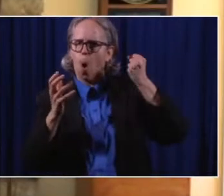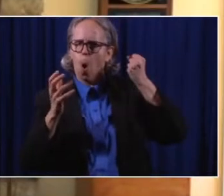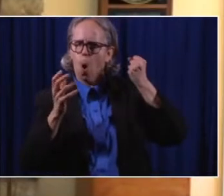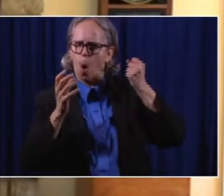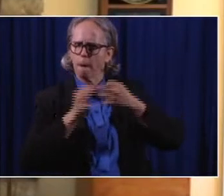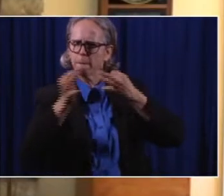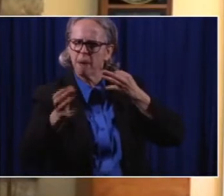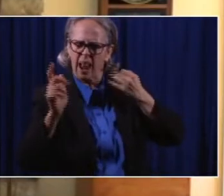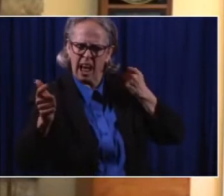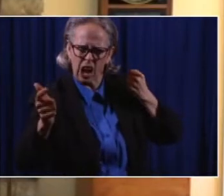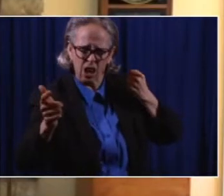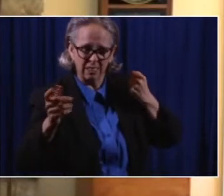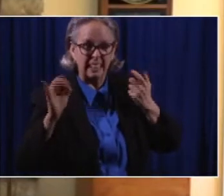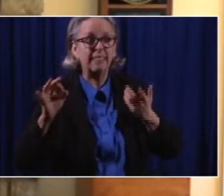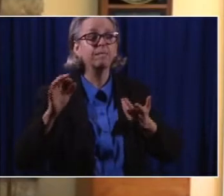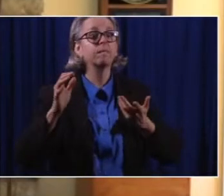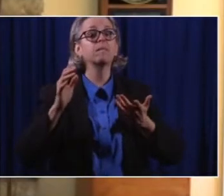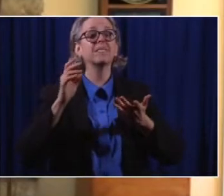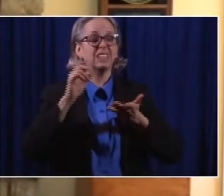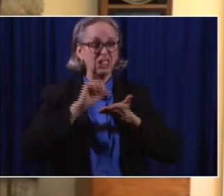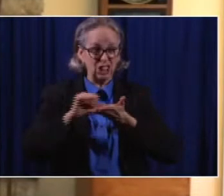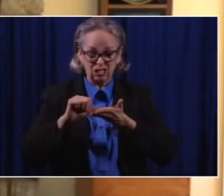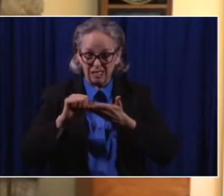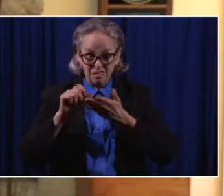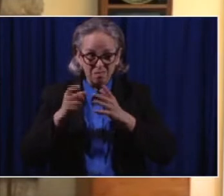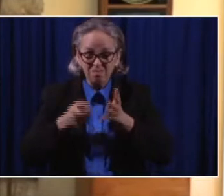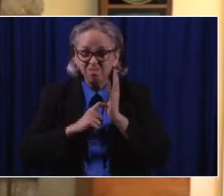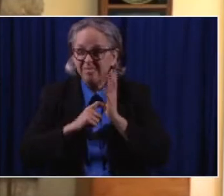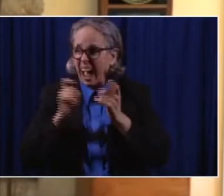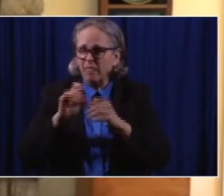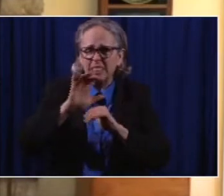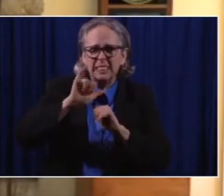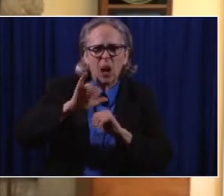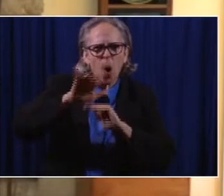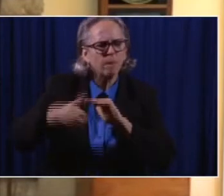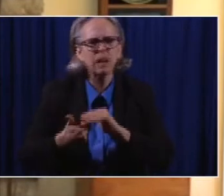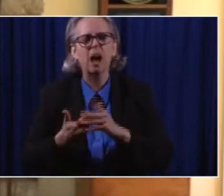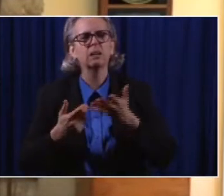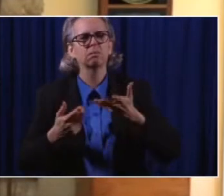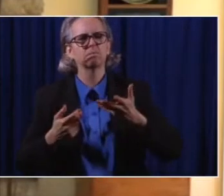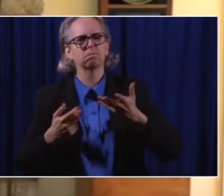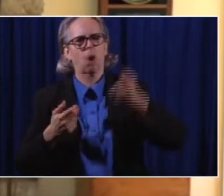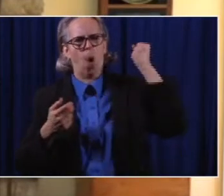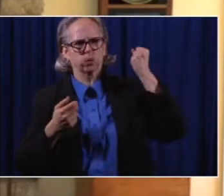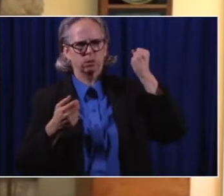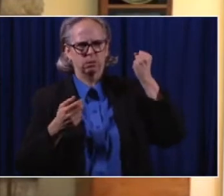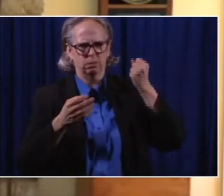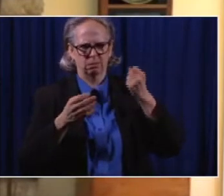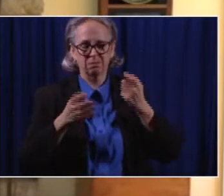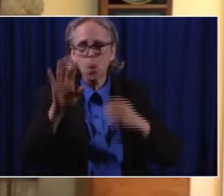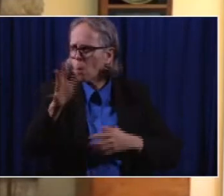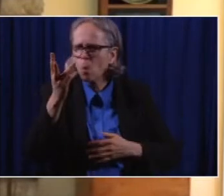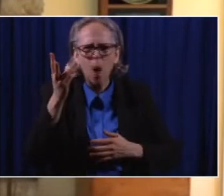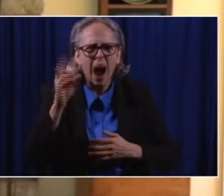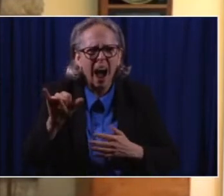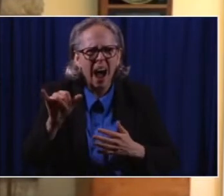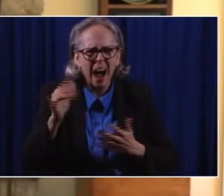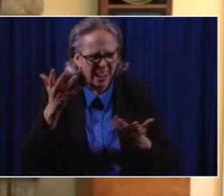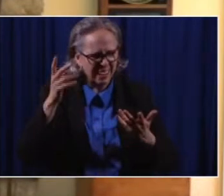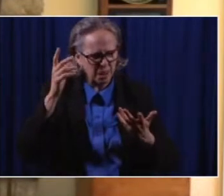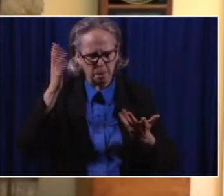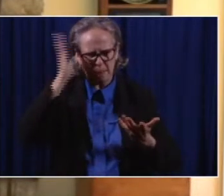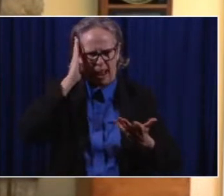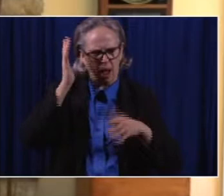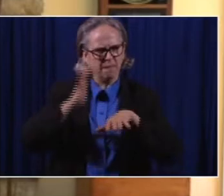And the reason they had that line is because it's the bed. It's a precious bed.